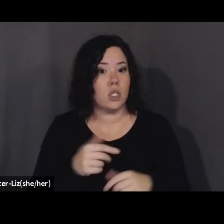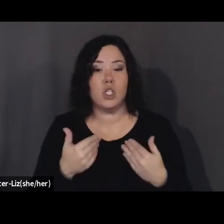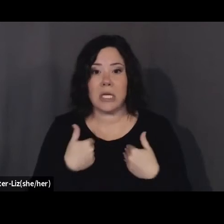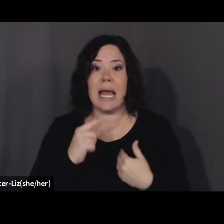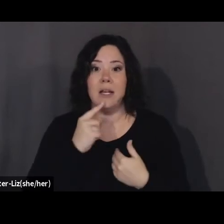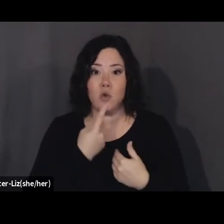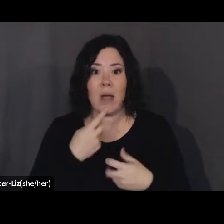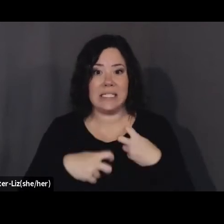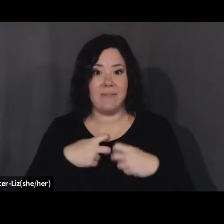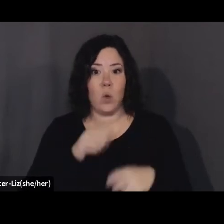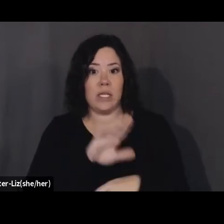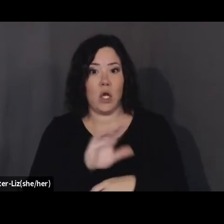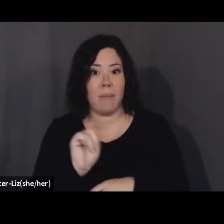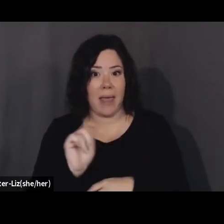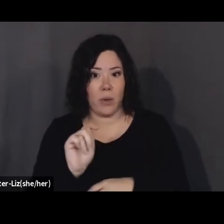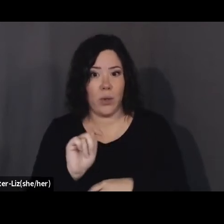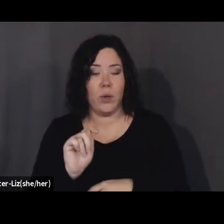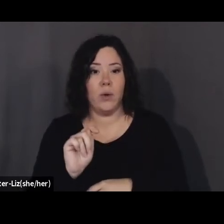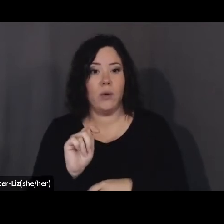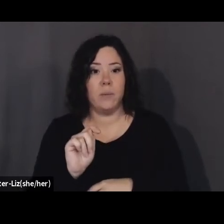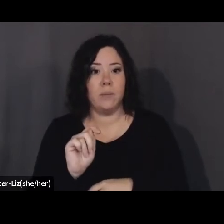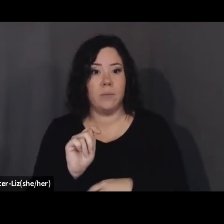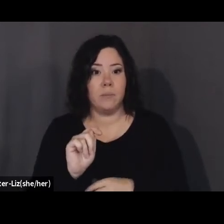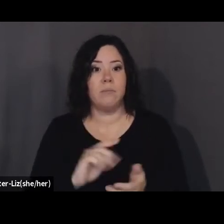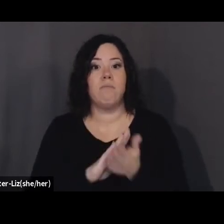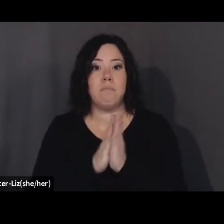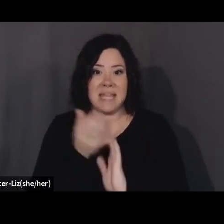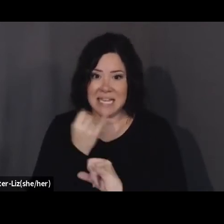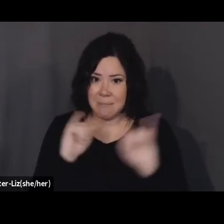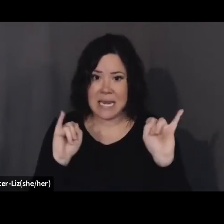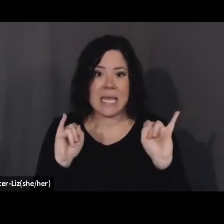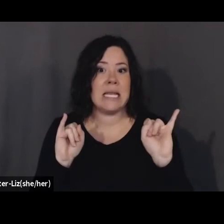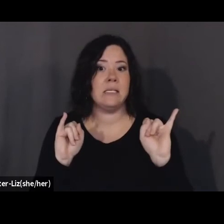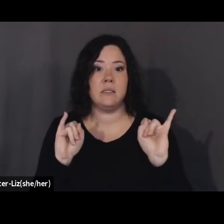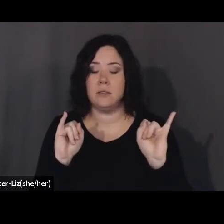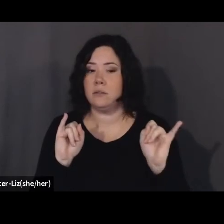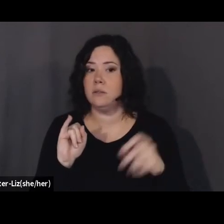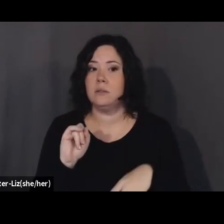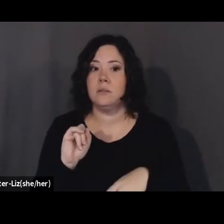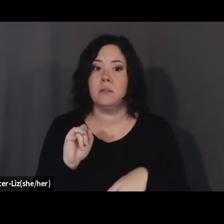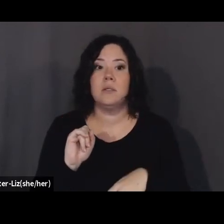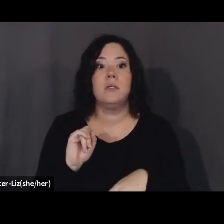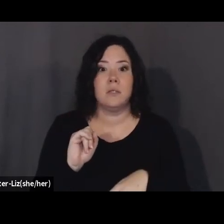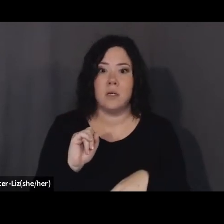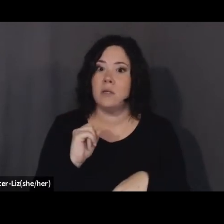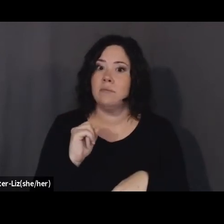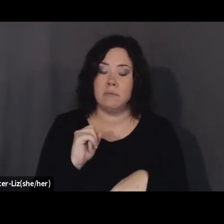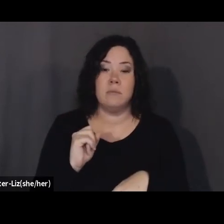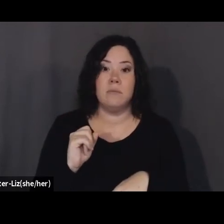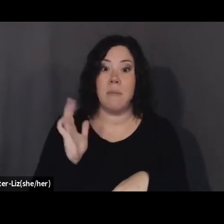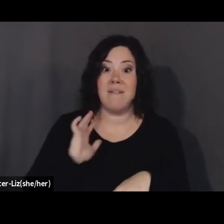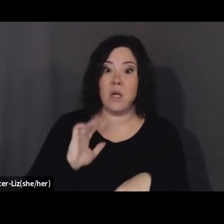in her bathroom, being independent and not to have to ask her spouse to help her. She wanted